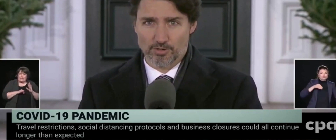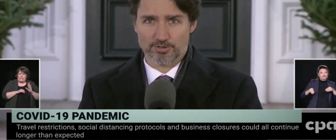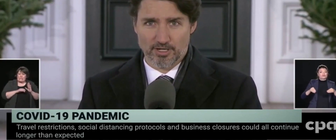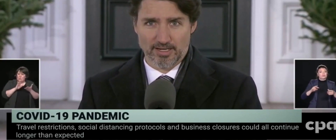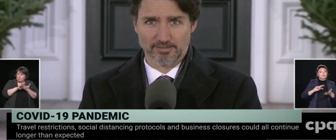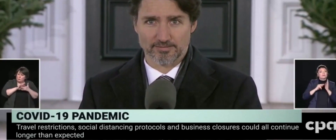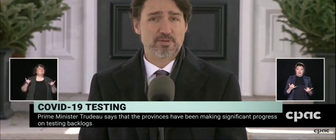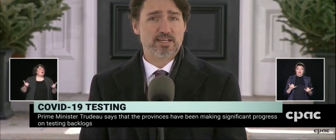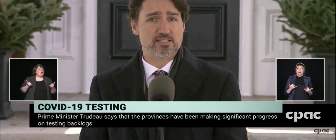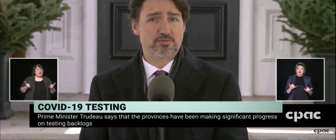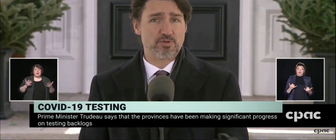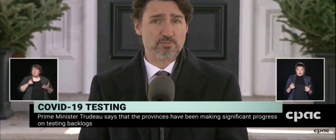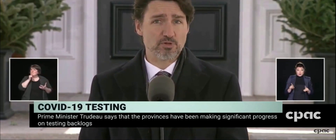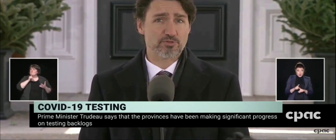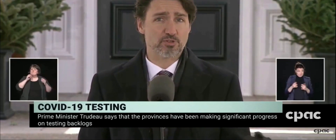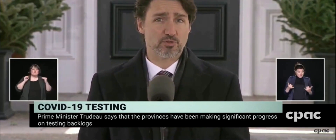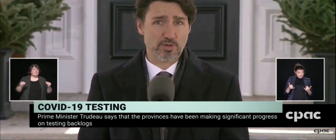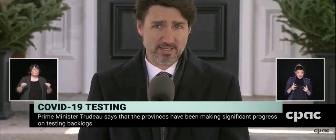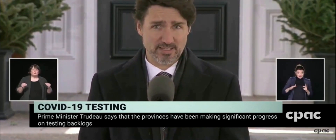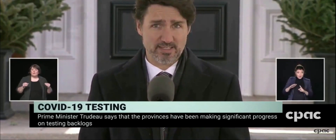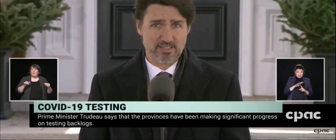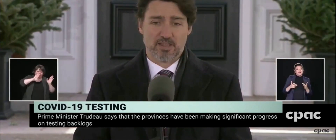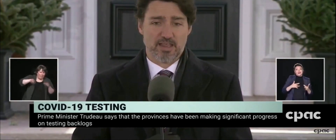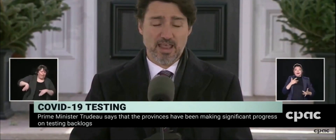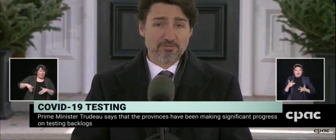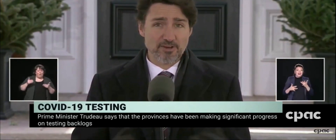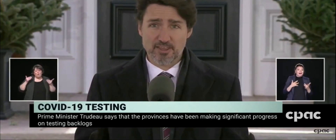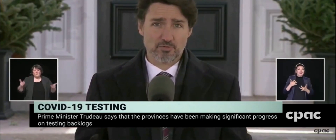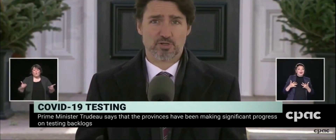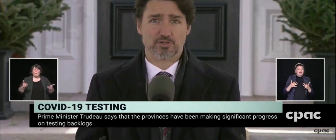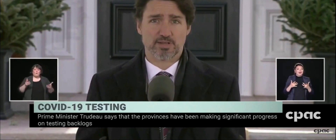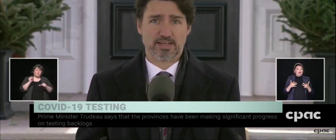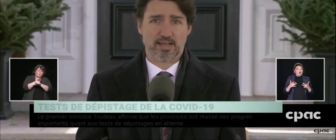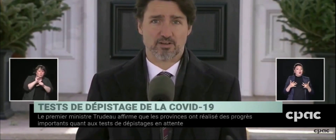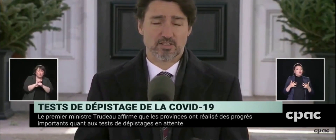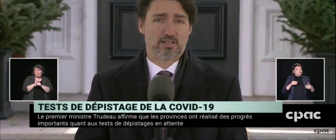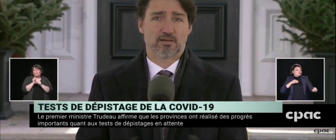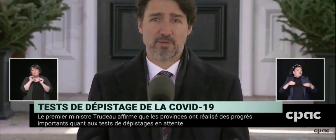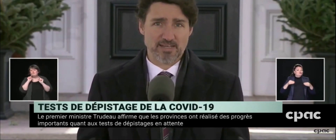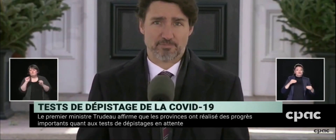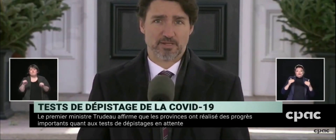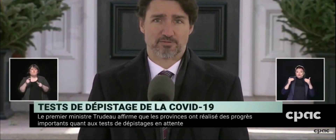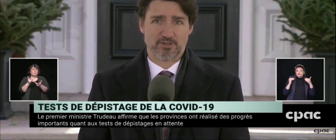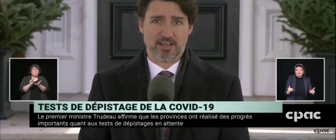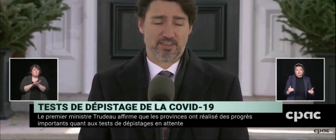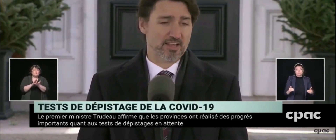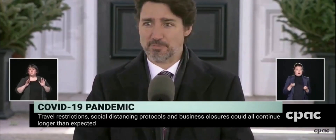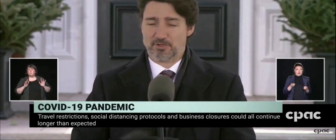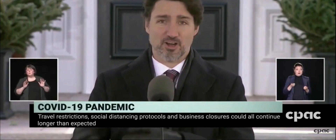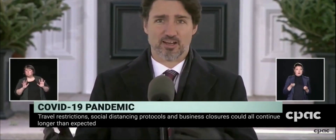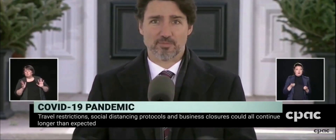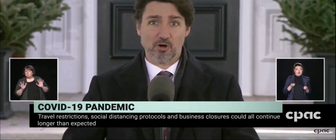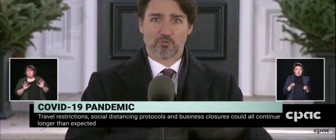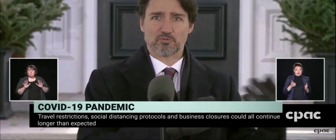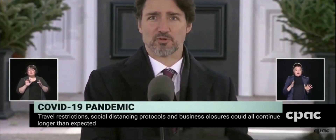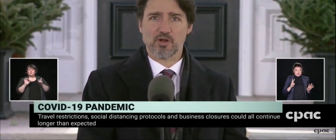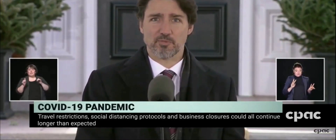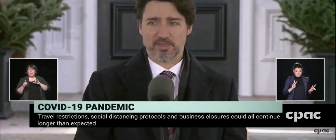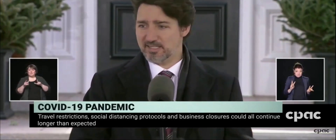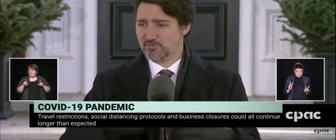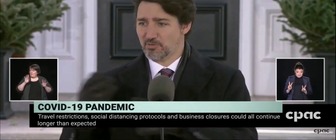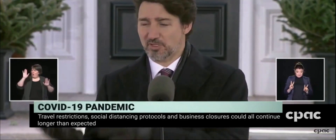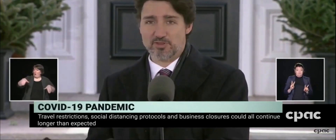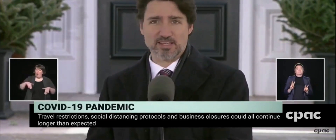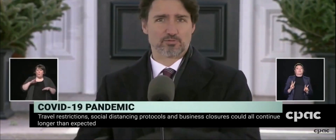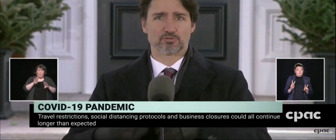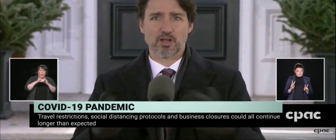to hold on, because if we move too quickly, everything we're doing now might have been for nothing. People are talking about, oh, when we